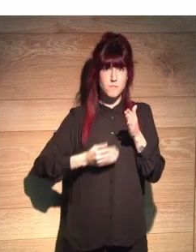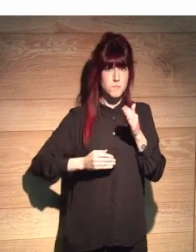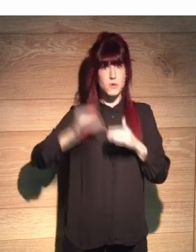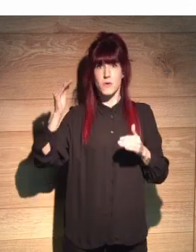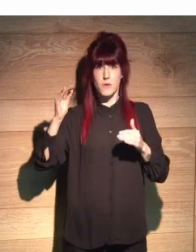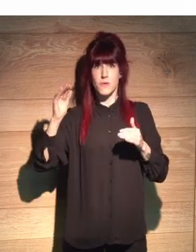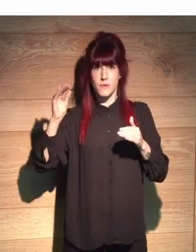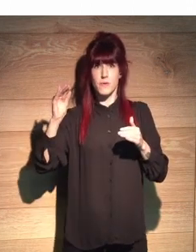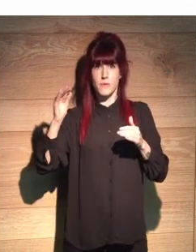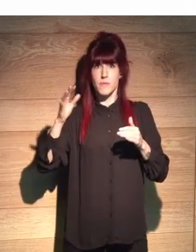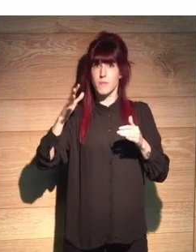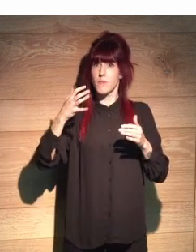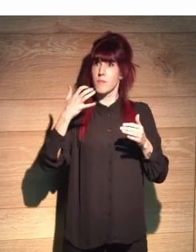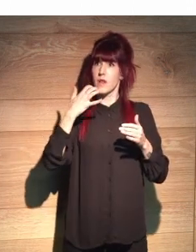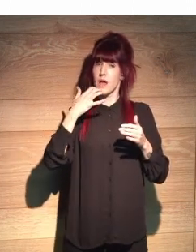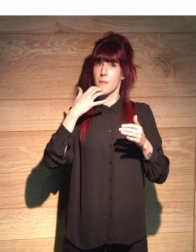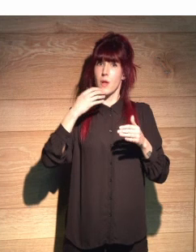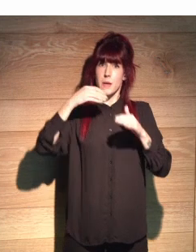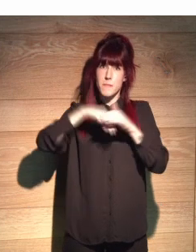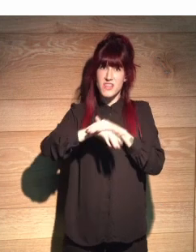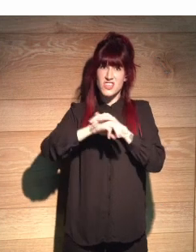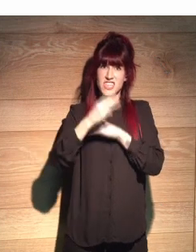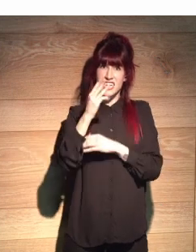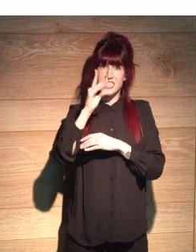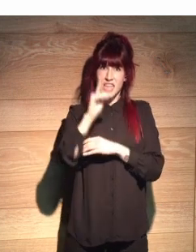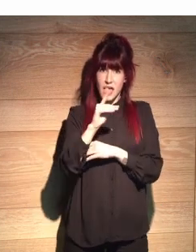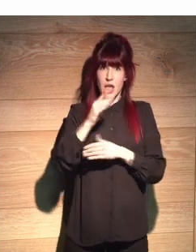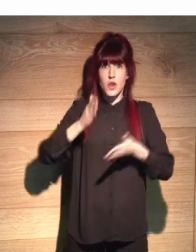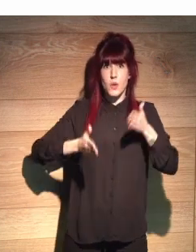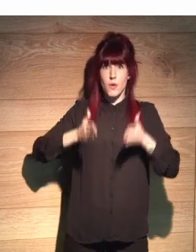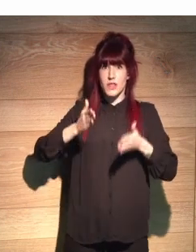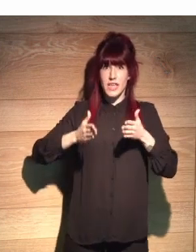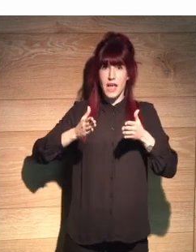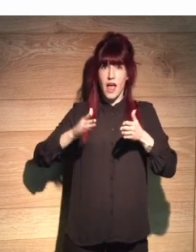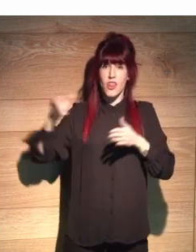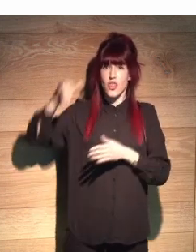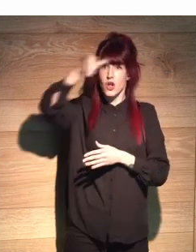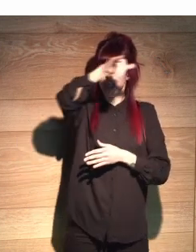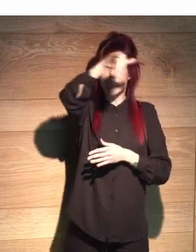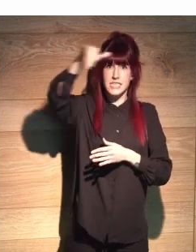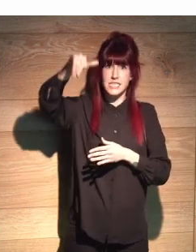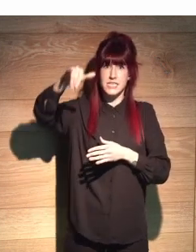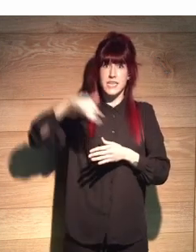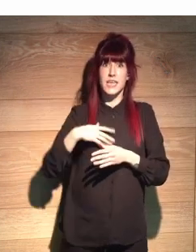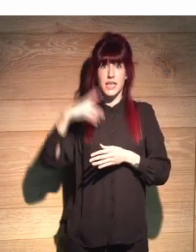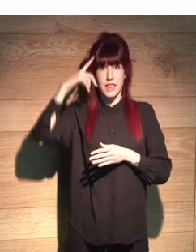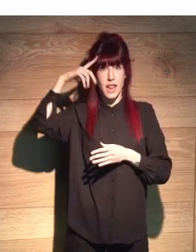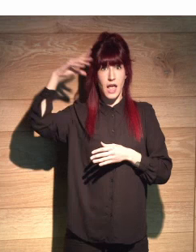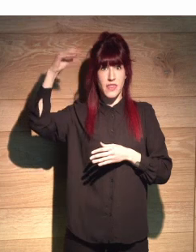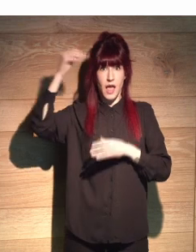printing, drones, robotics, artificial intelligence,